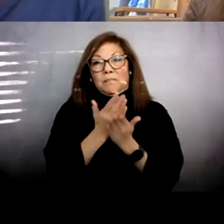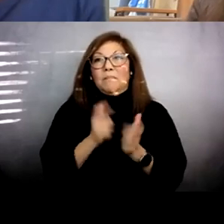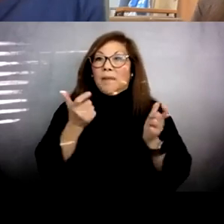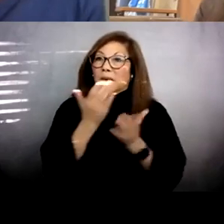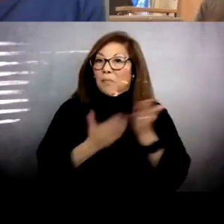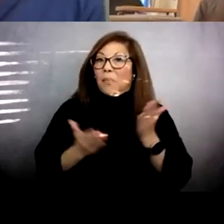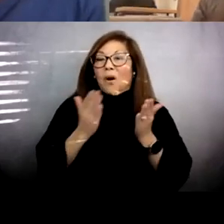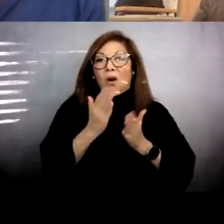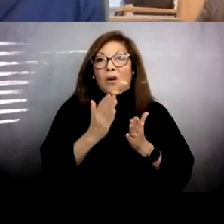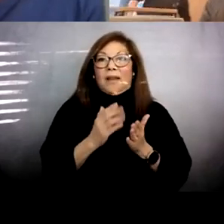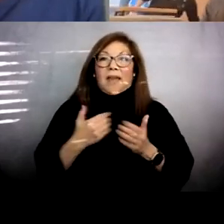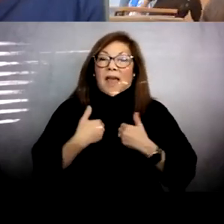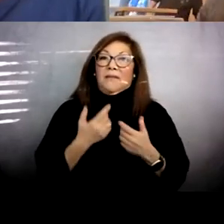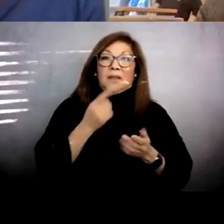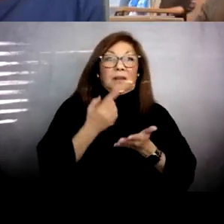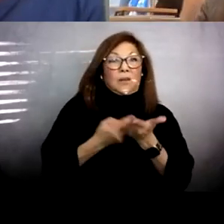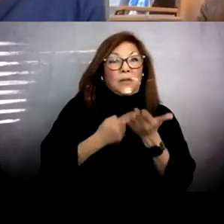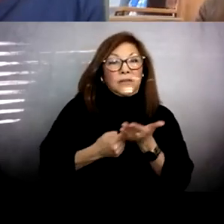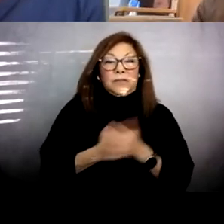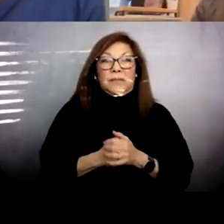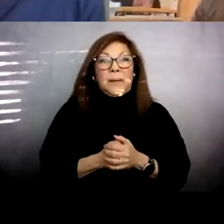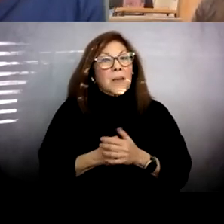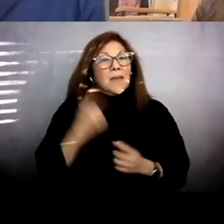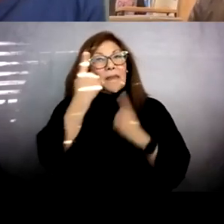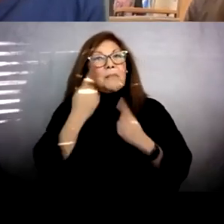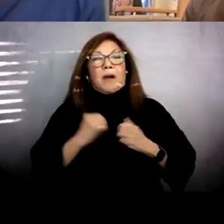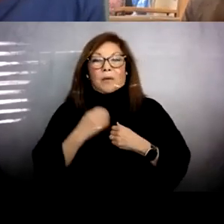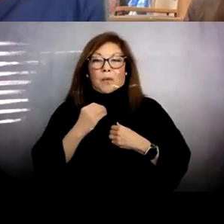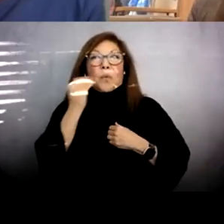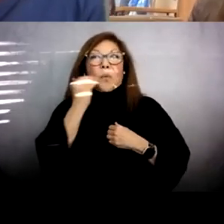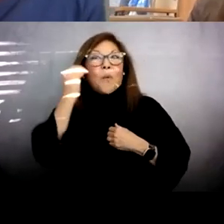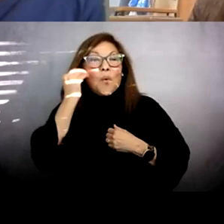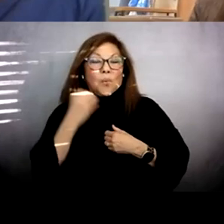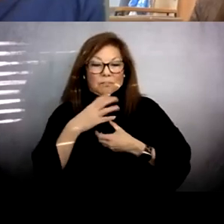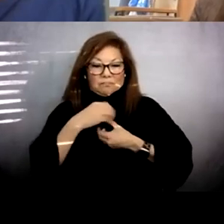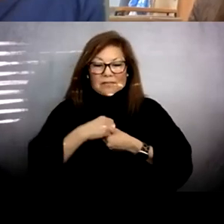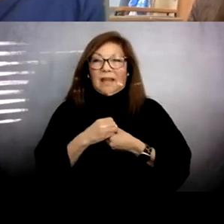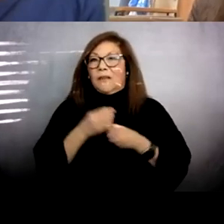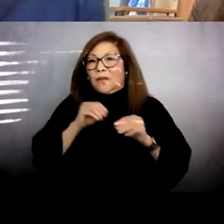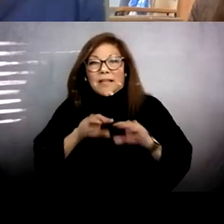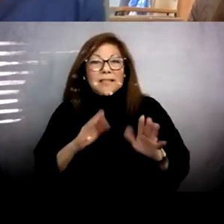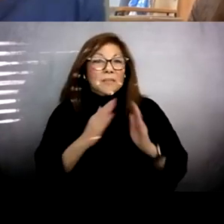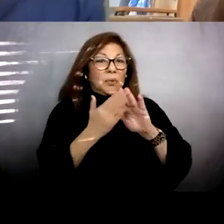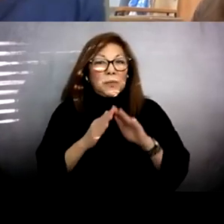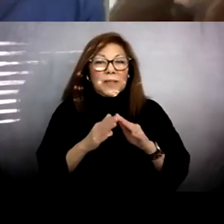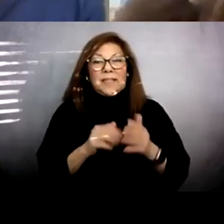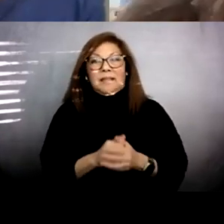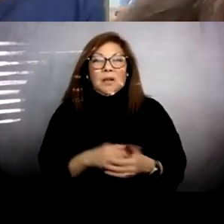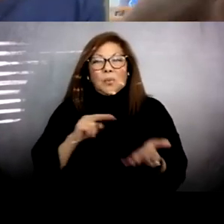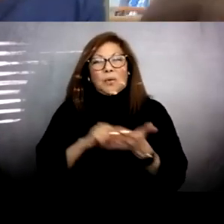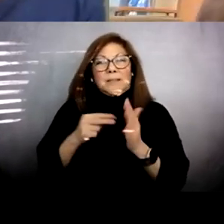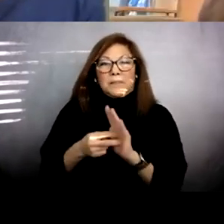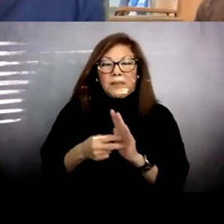at least having the conversation. Thinking about home also, you know, for diasporic communities, like, what does it